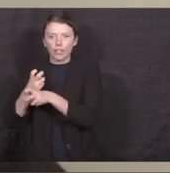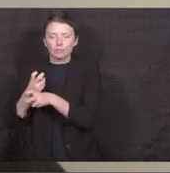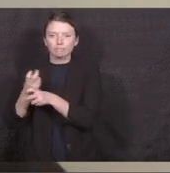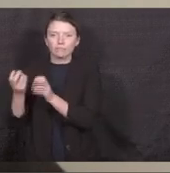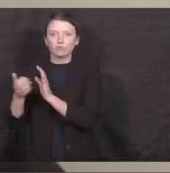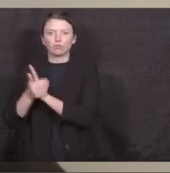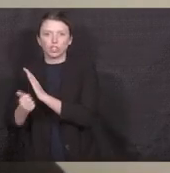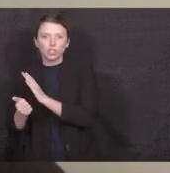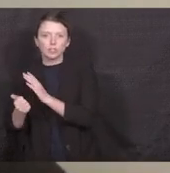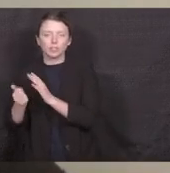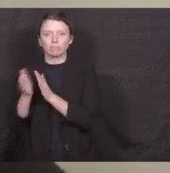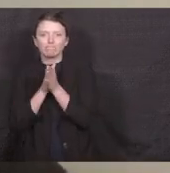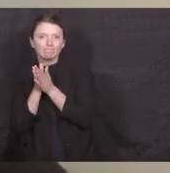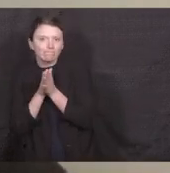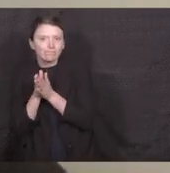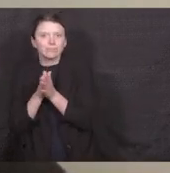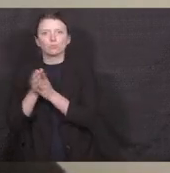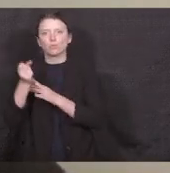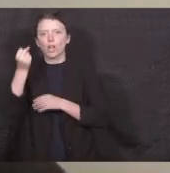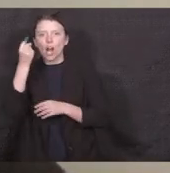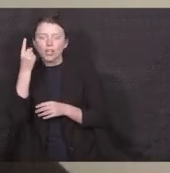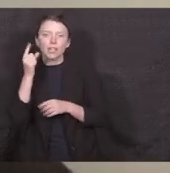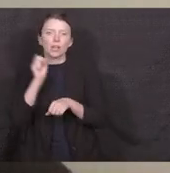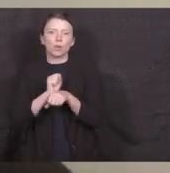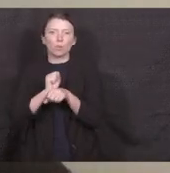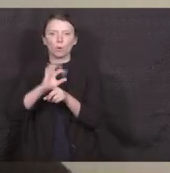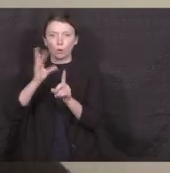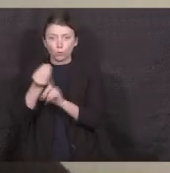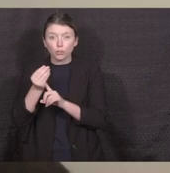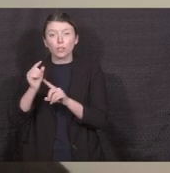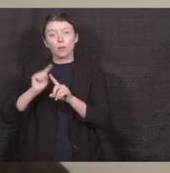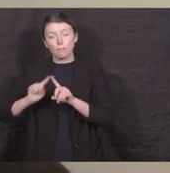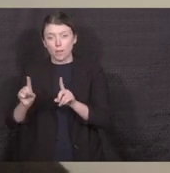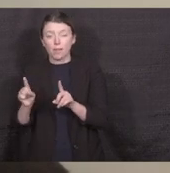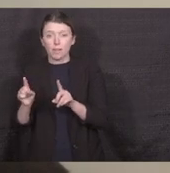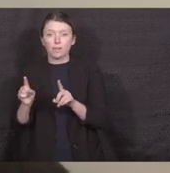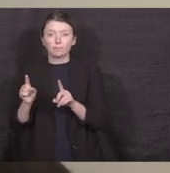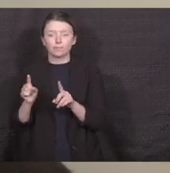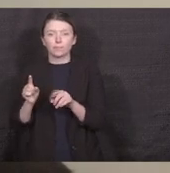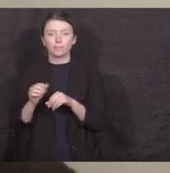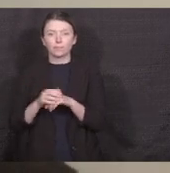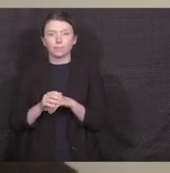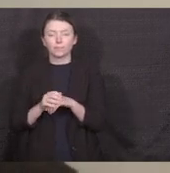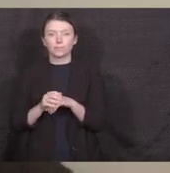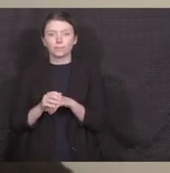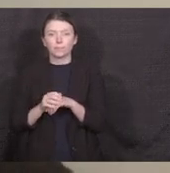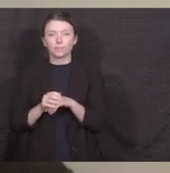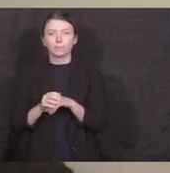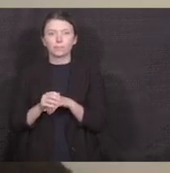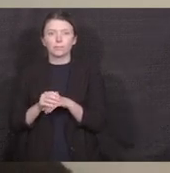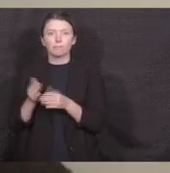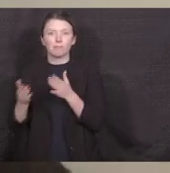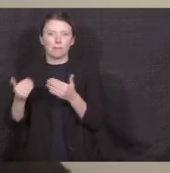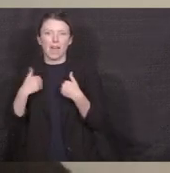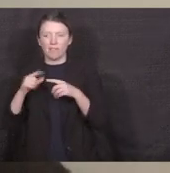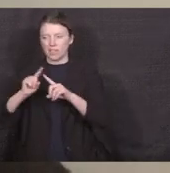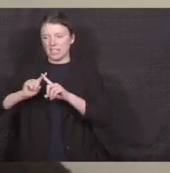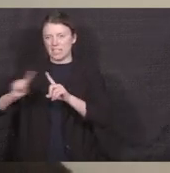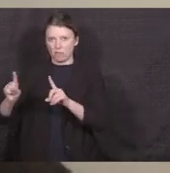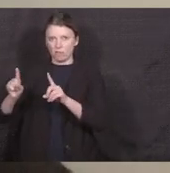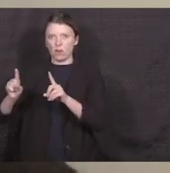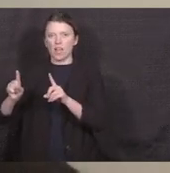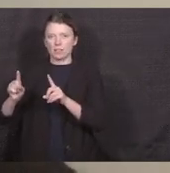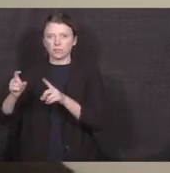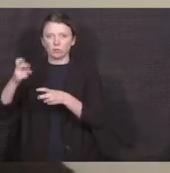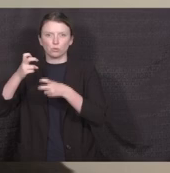the desire to really understand the work culture, but they may bring a different set of issues to the table,